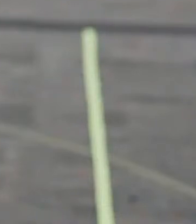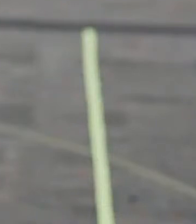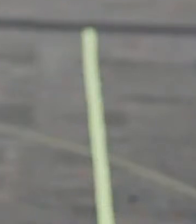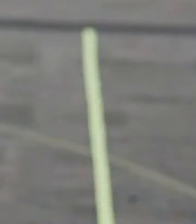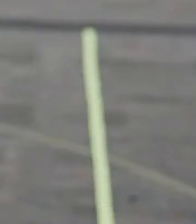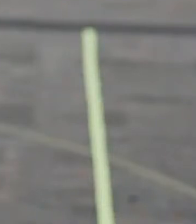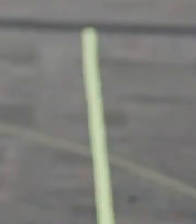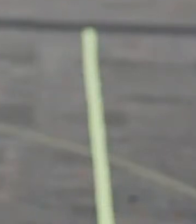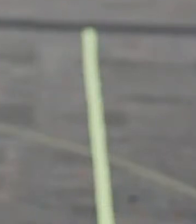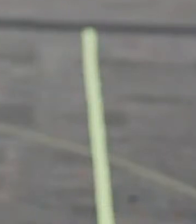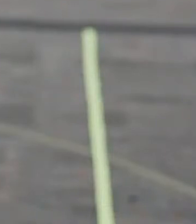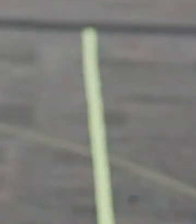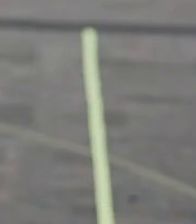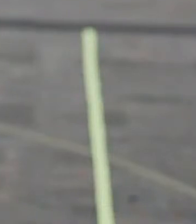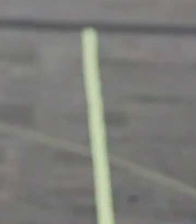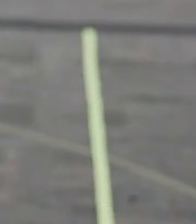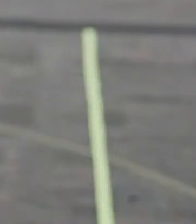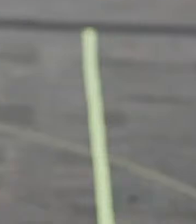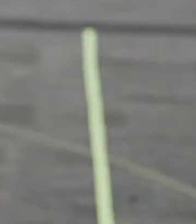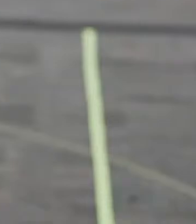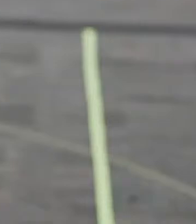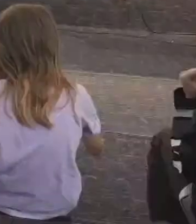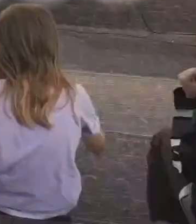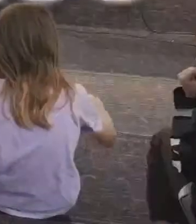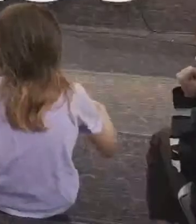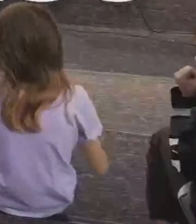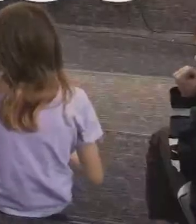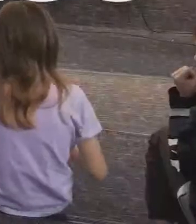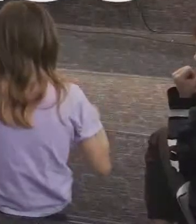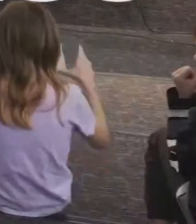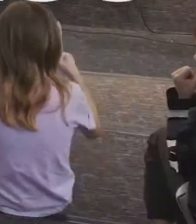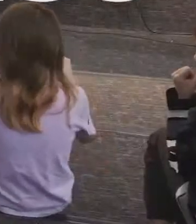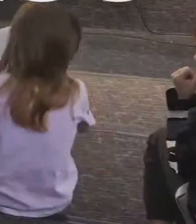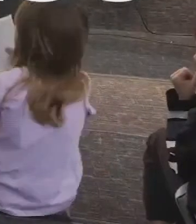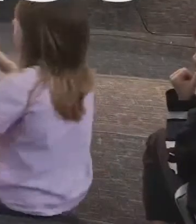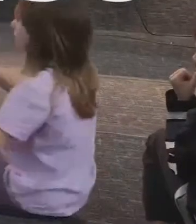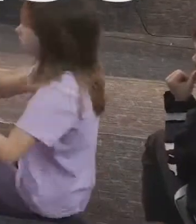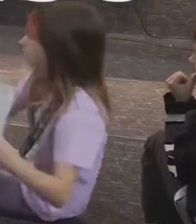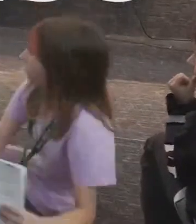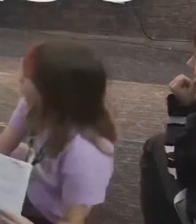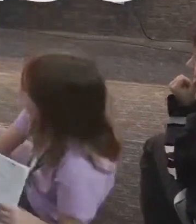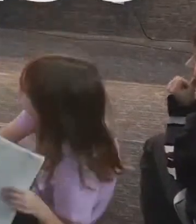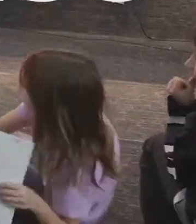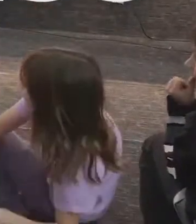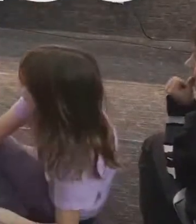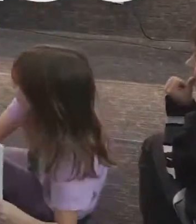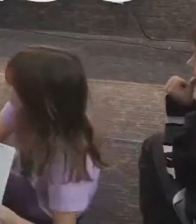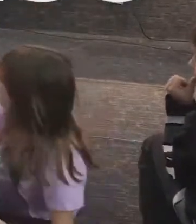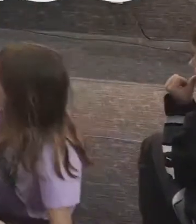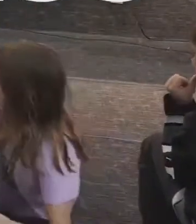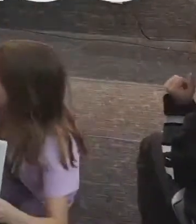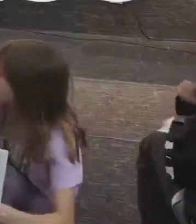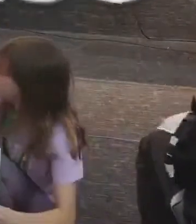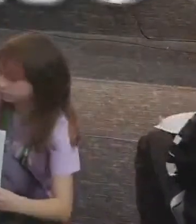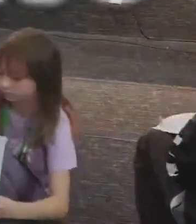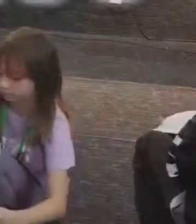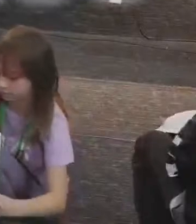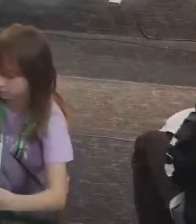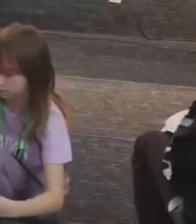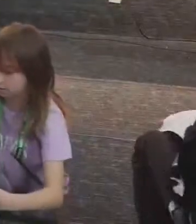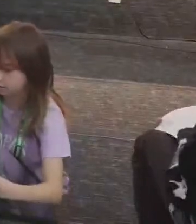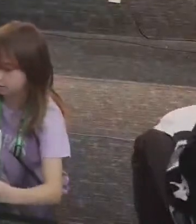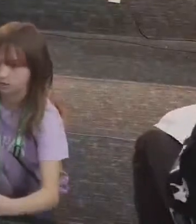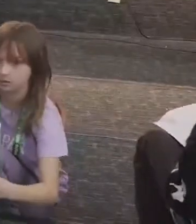mom's in there, because she's always proud of me and stuff. Okay, third grade. So what we're gonna do is we're gonna start on page 3 with